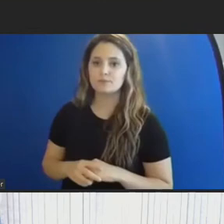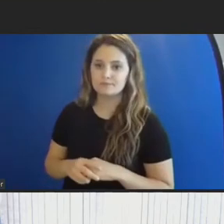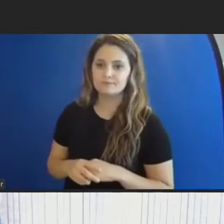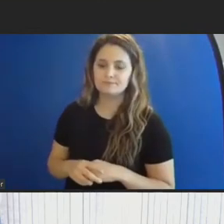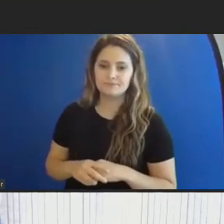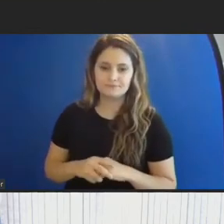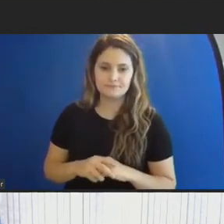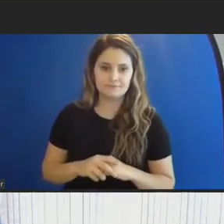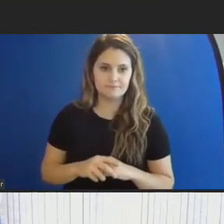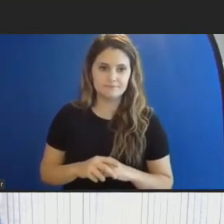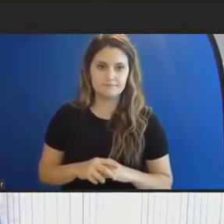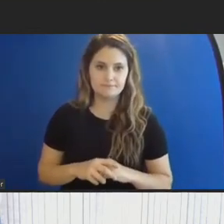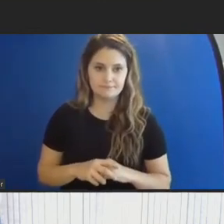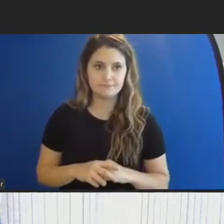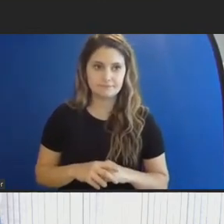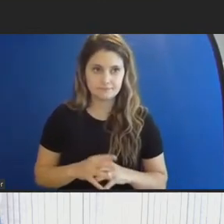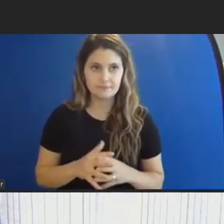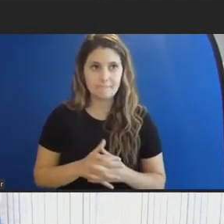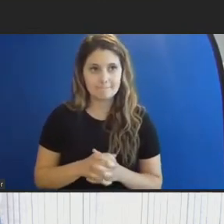Thanks, Christy.